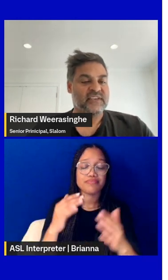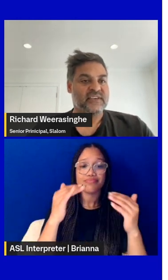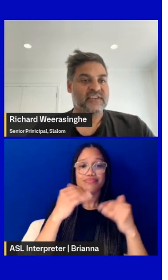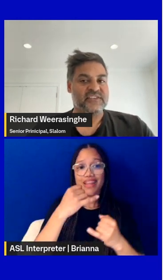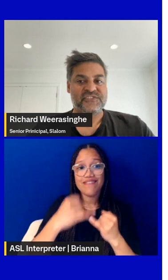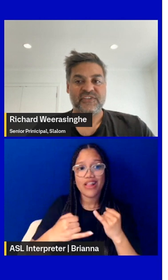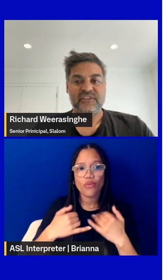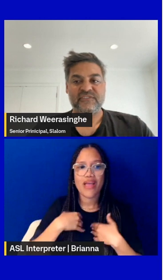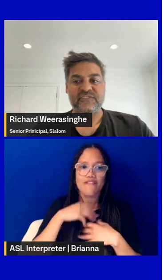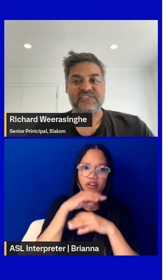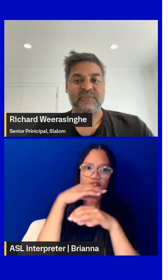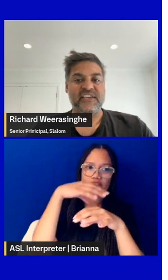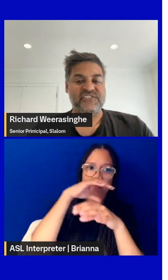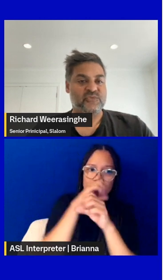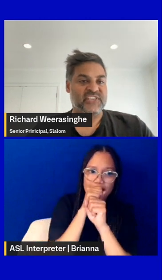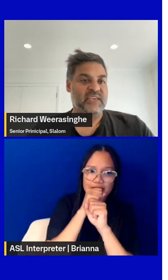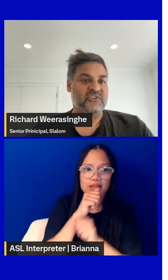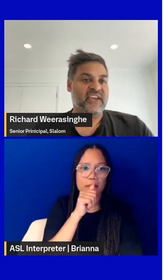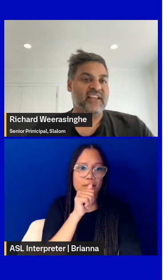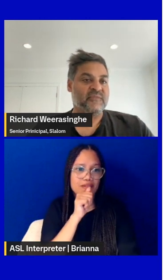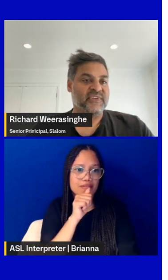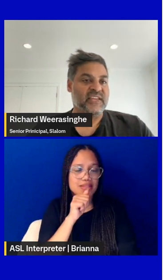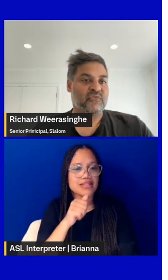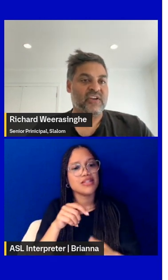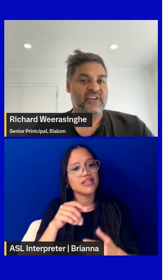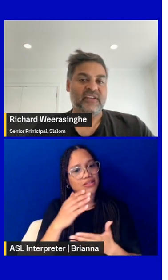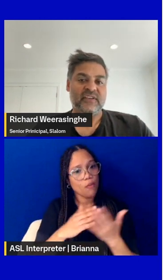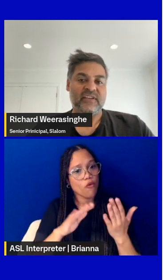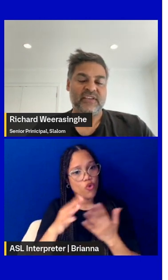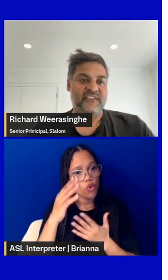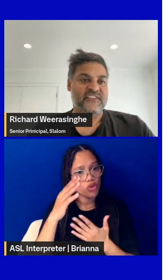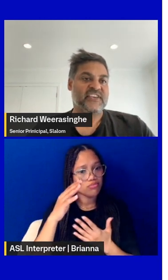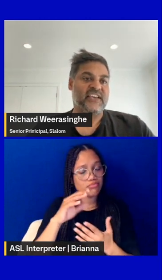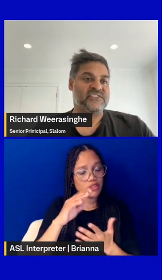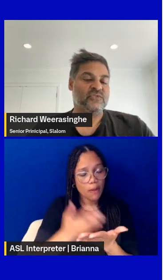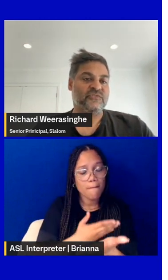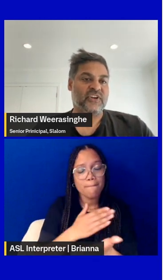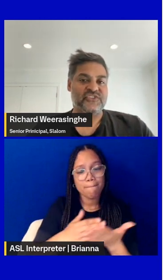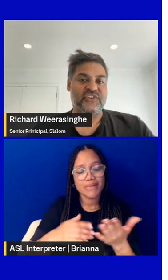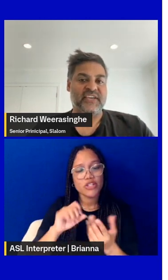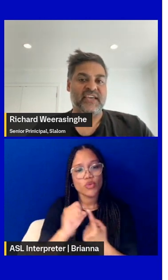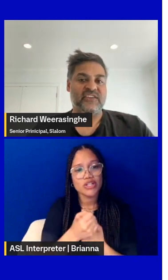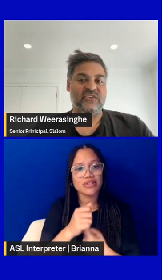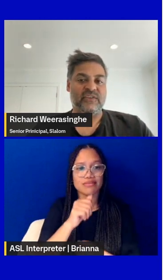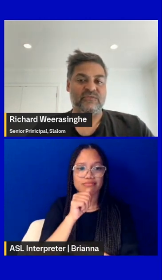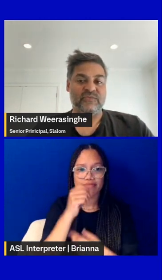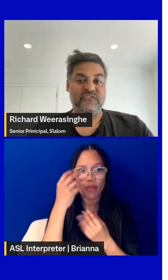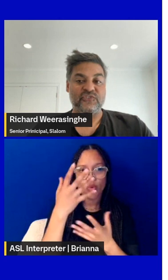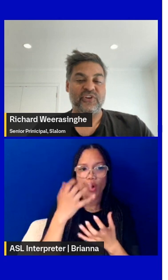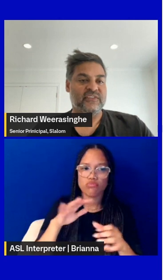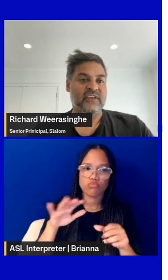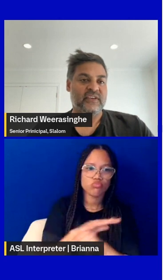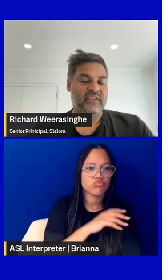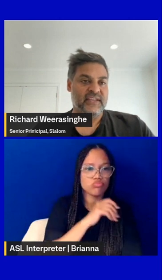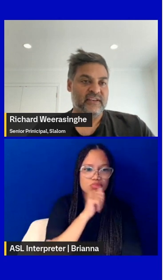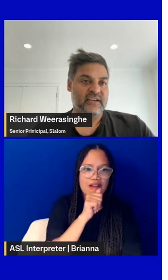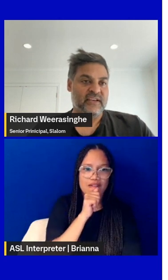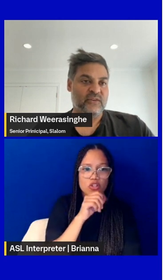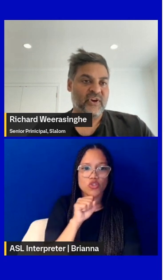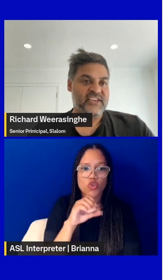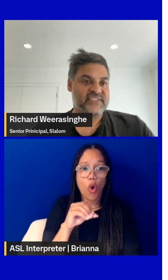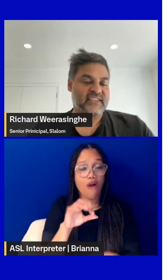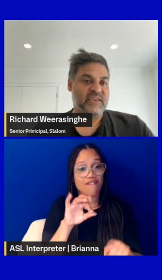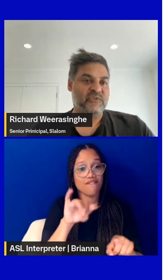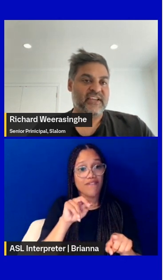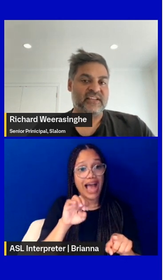privacy concern. So in some cases, you want to keep your data completely private. In this case, you're fine tuning it, and if you do it